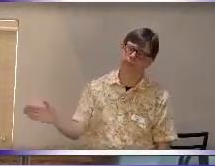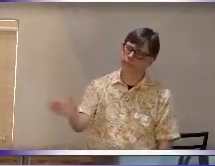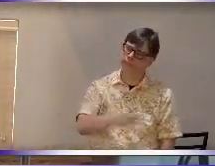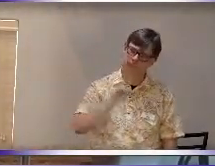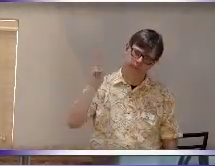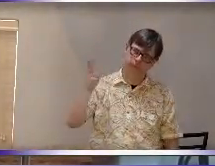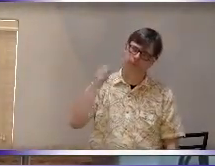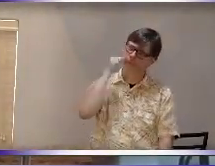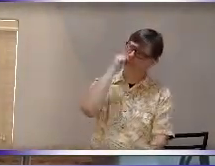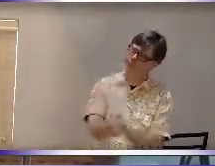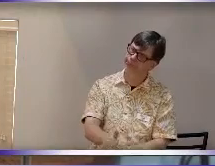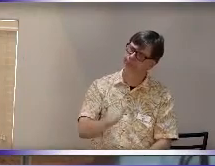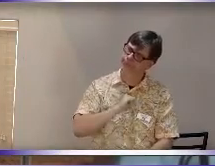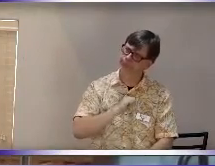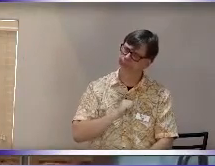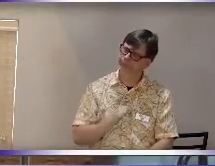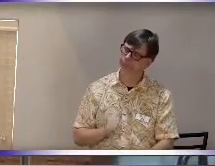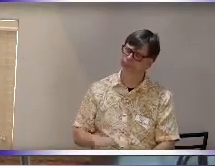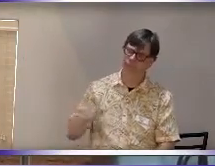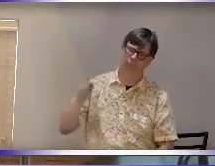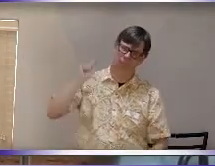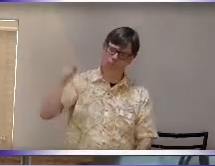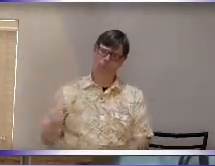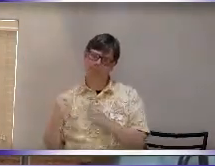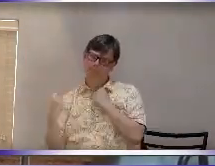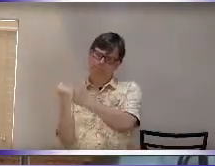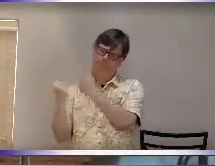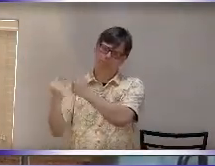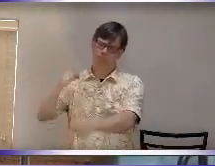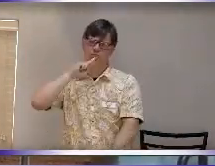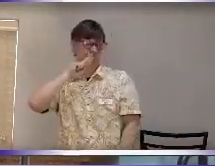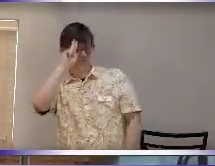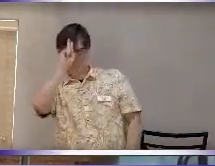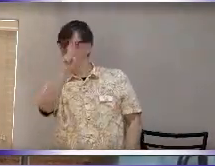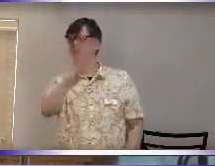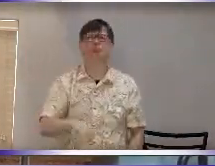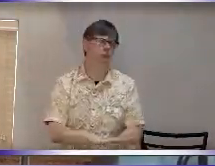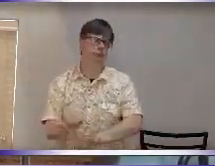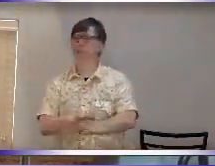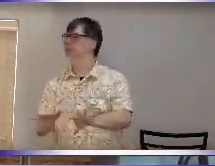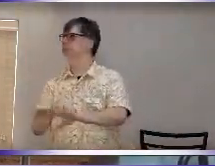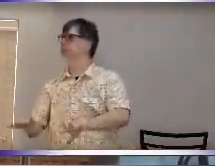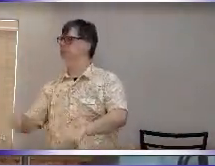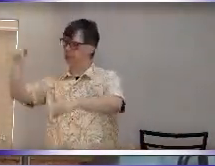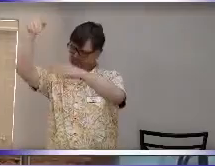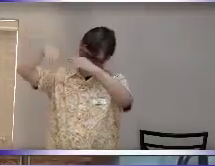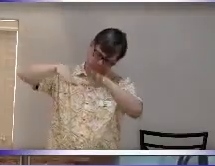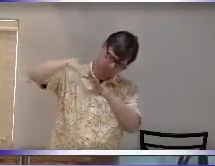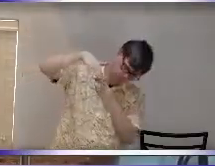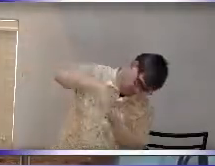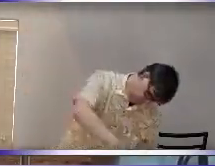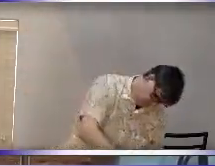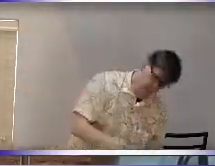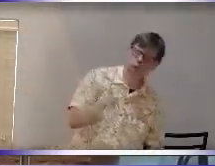me. So I better get in the first punch and I'm going to be kind of rude. You know, well, that's a downhill slope if you